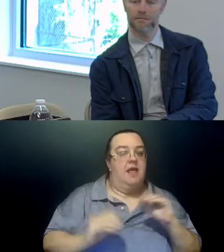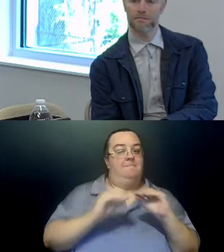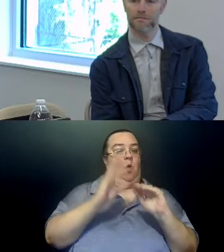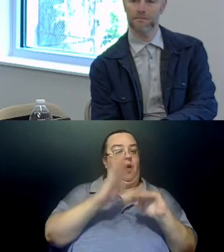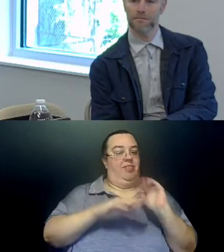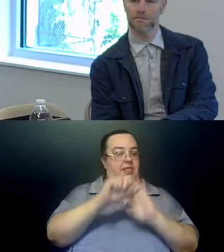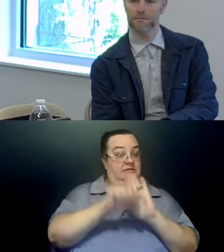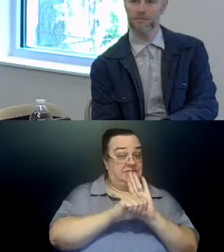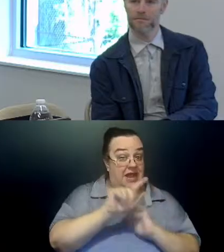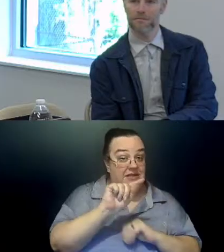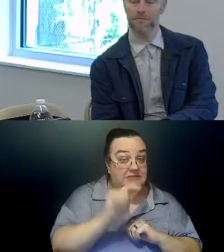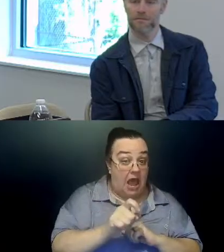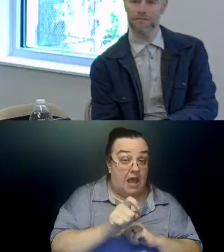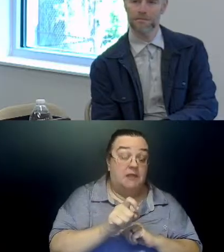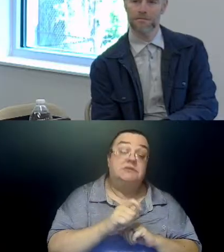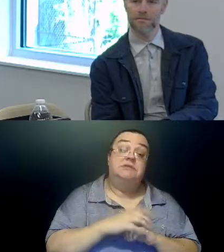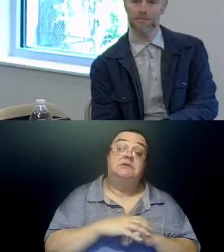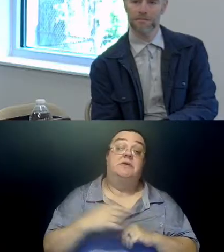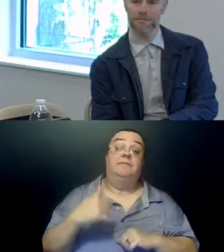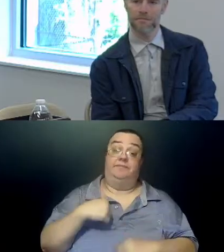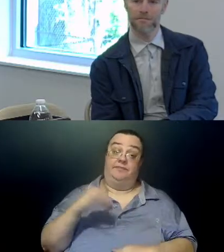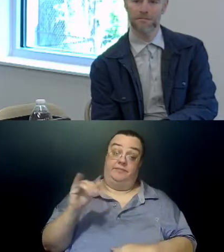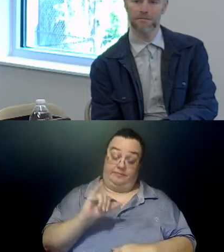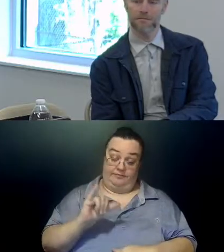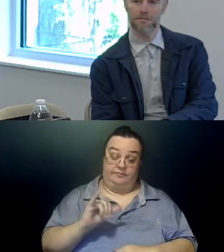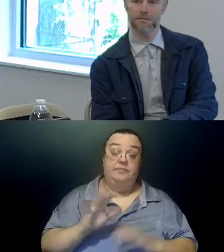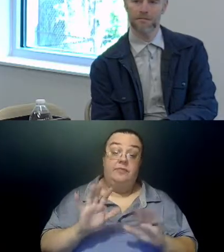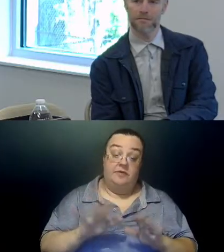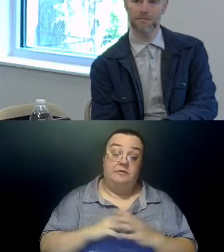And I also, you say this is a